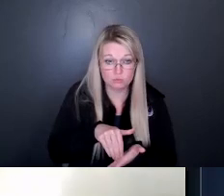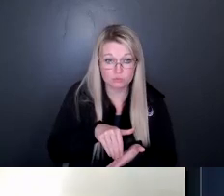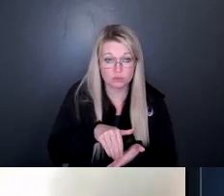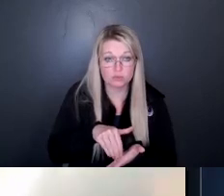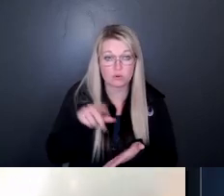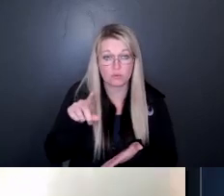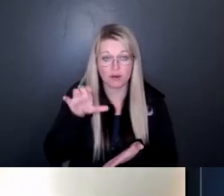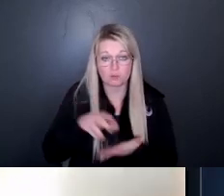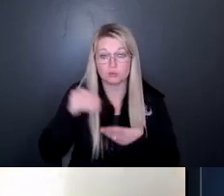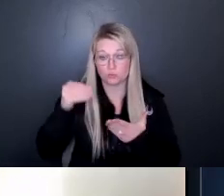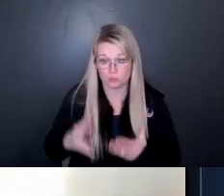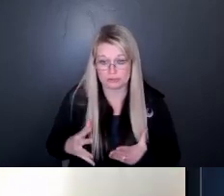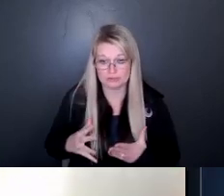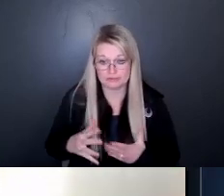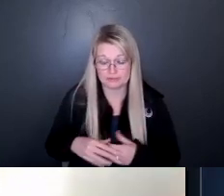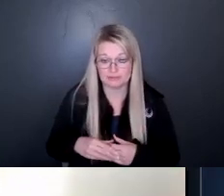1,100 students